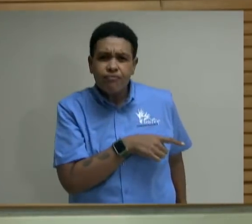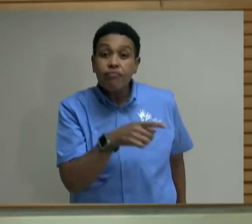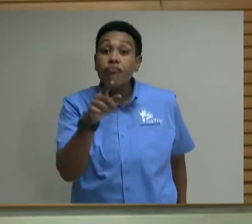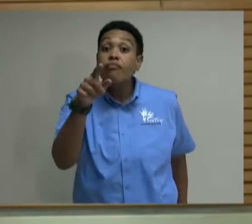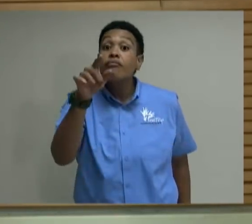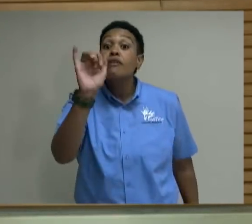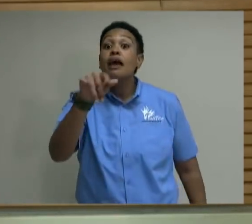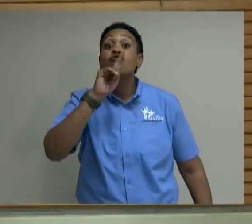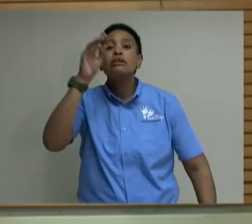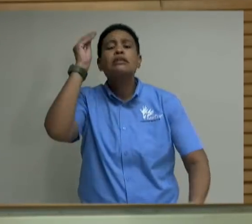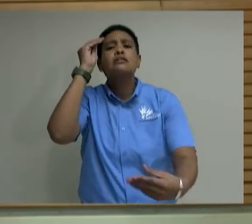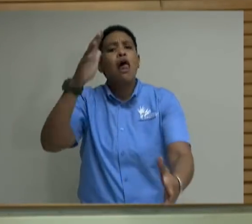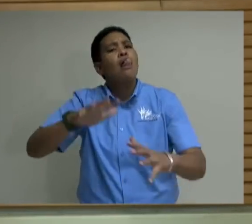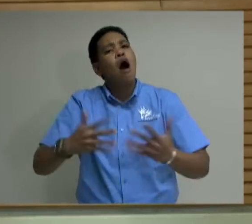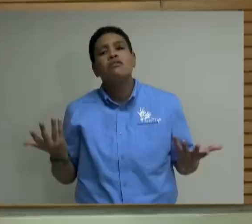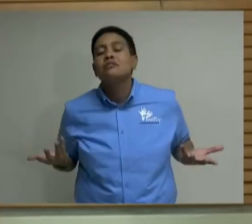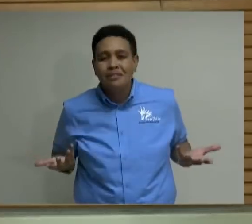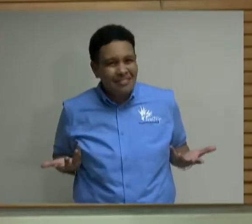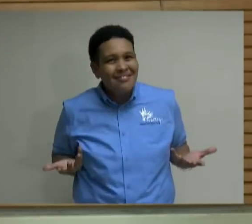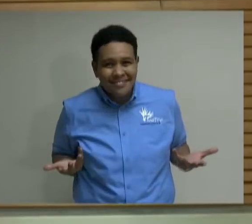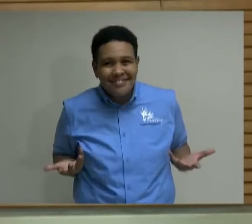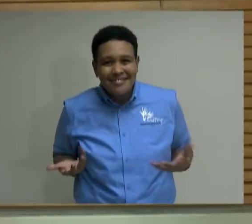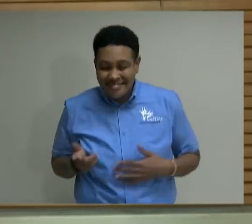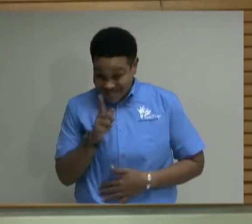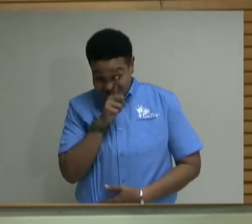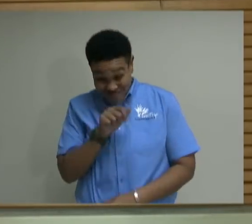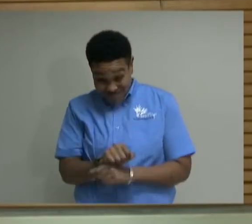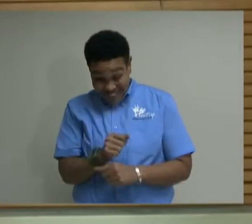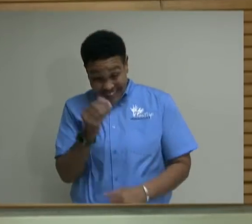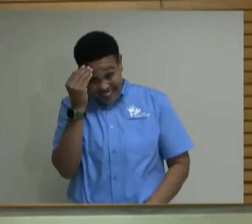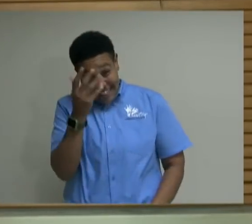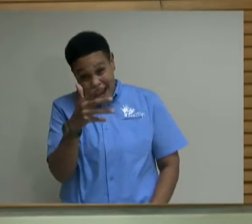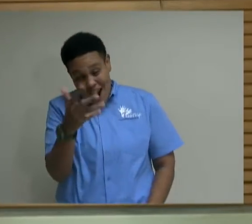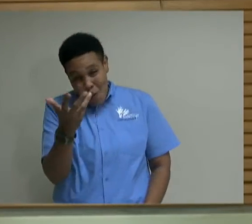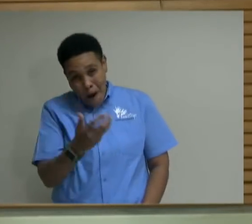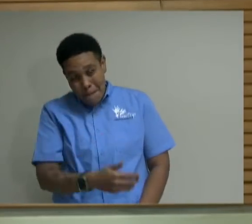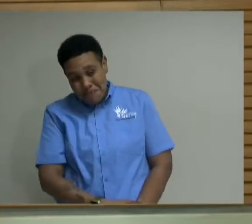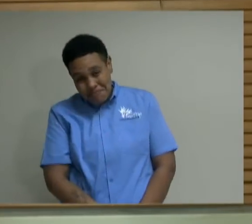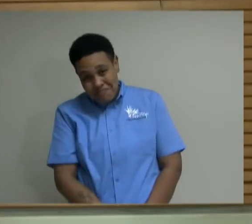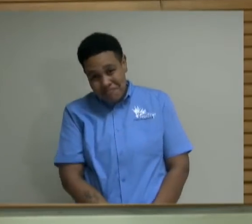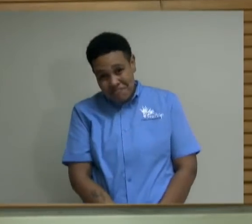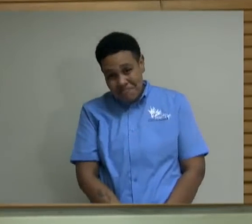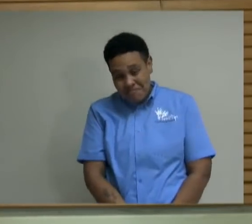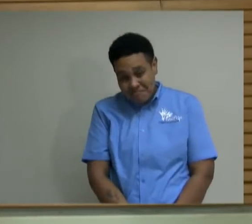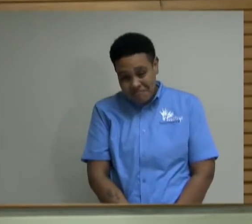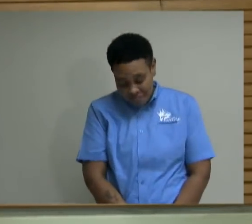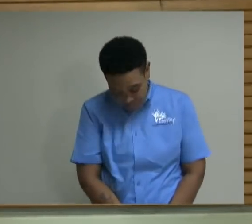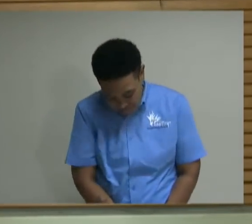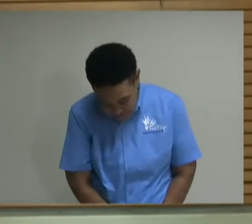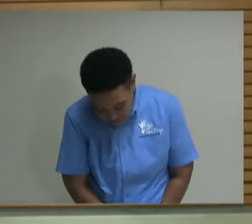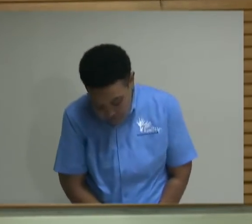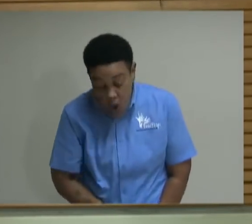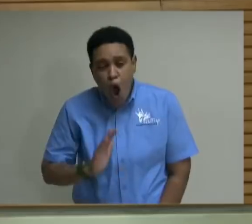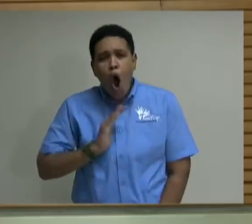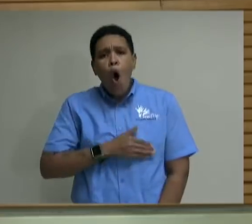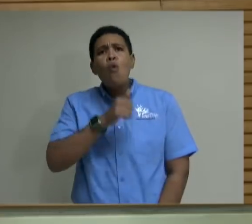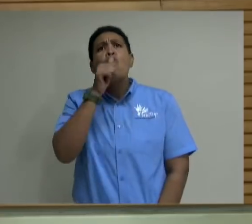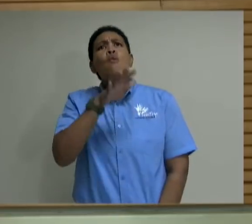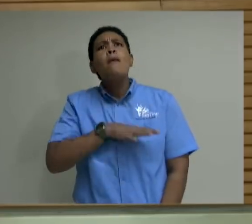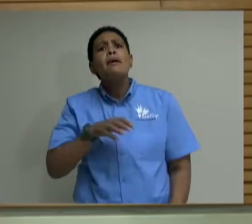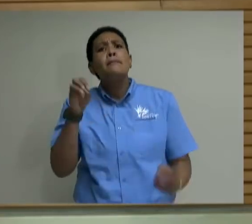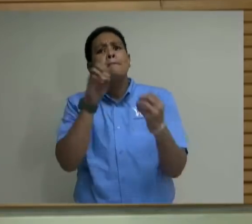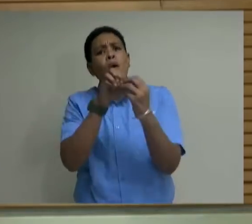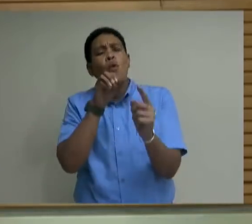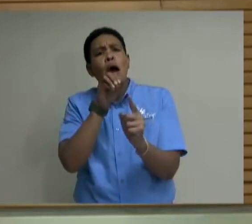that is saying a lot. I mean, it's certainly saying that our women have been more